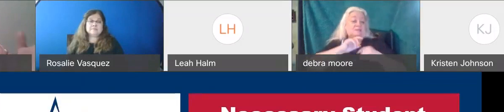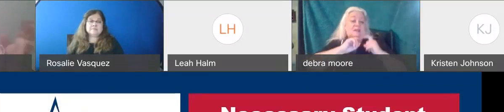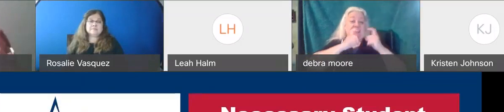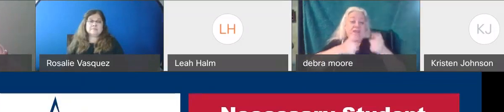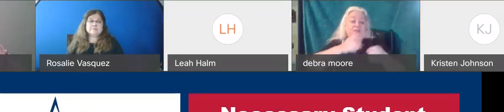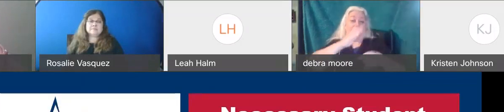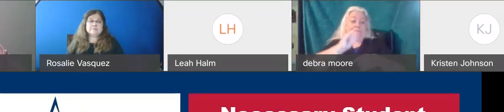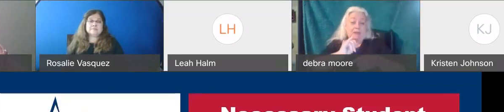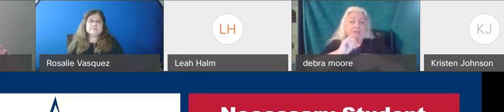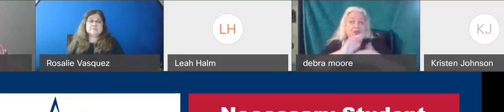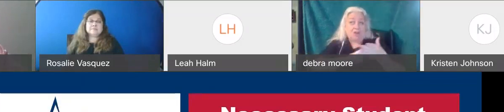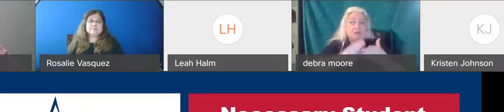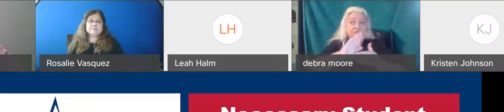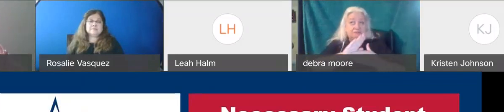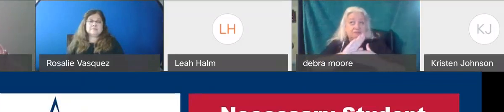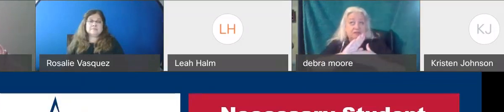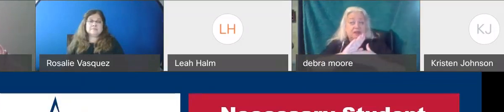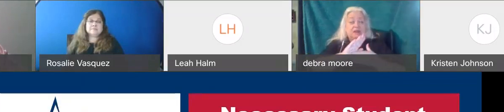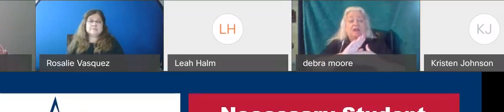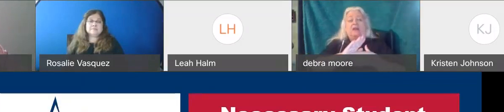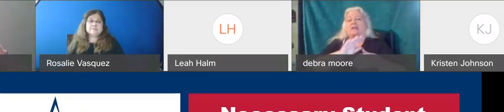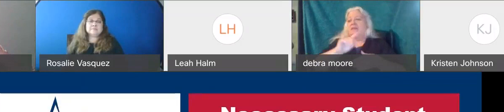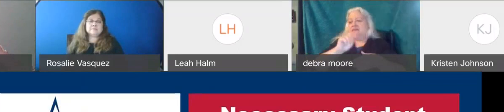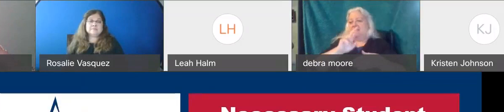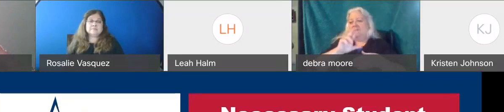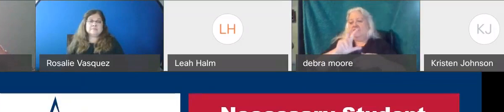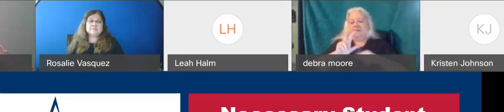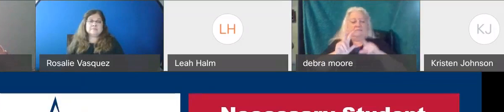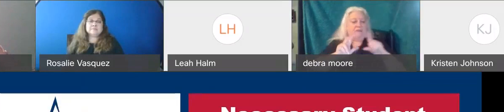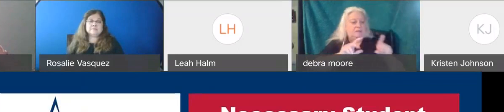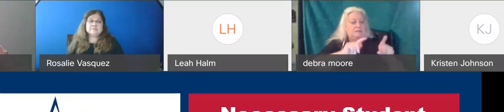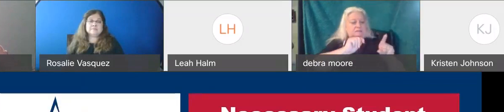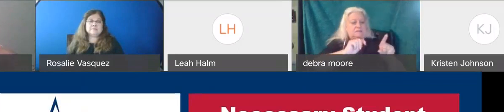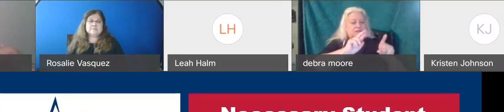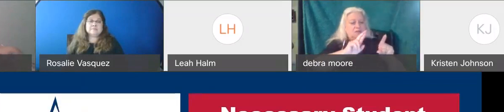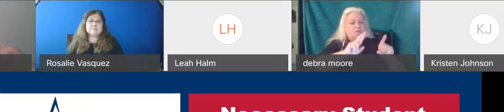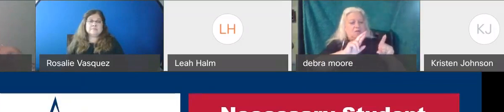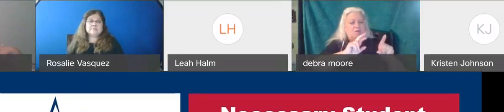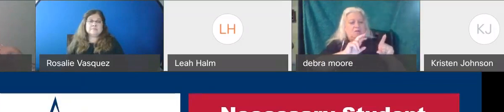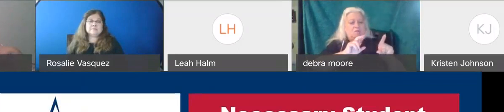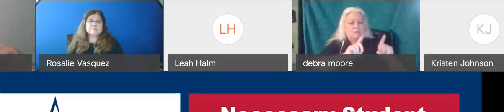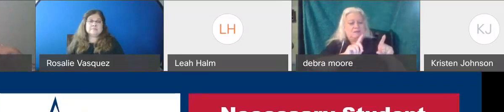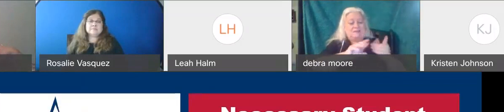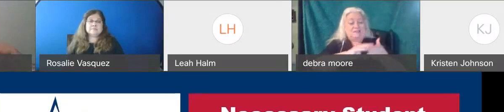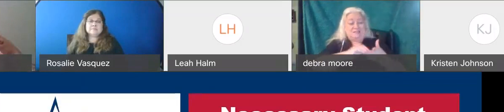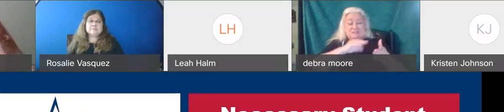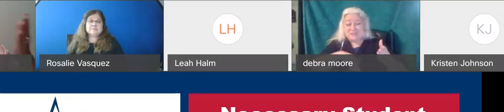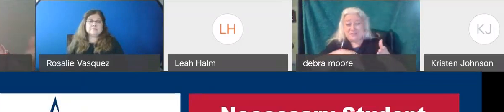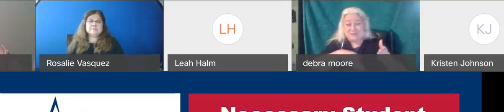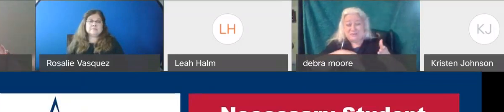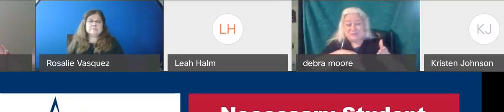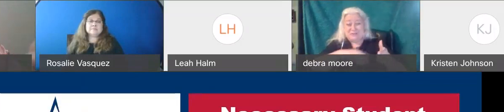or excuse me, that would be the TR3. And then approval of college-sponsored student travel, which will